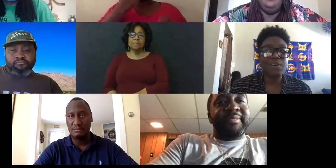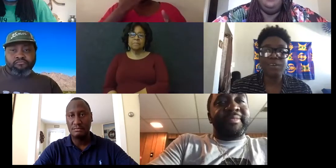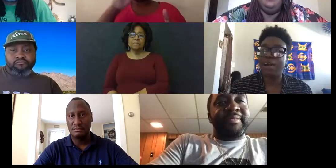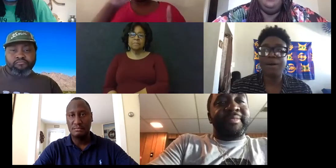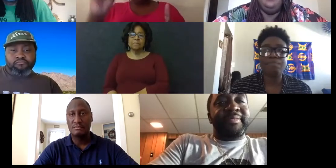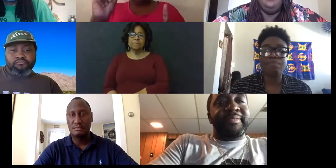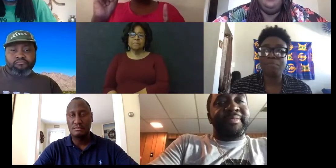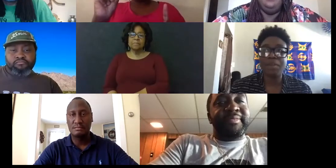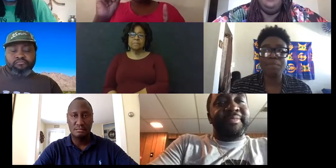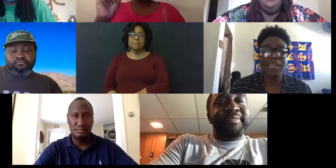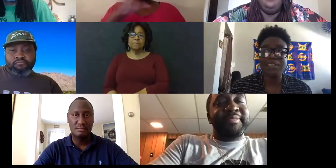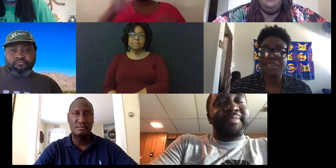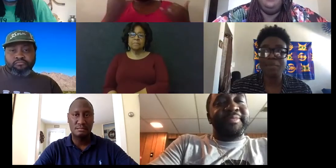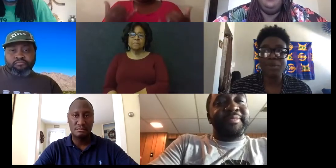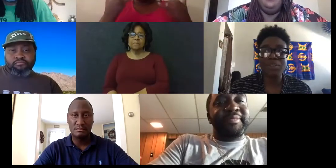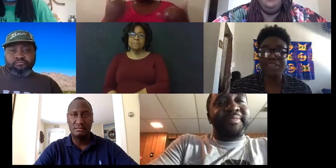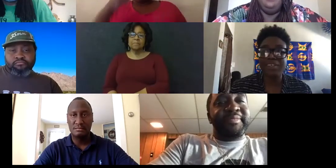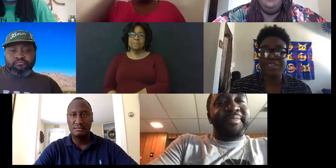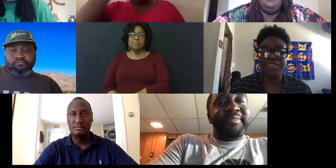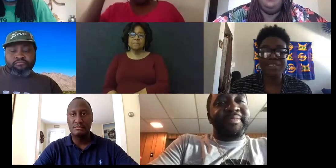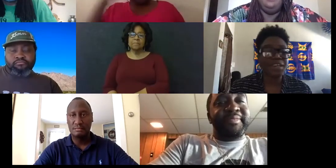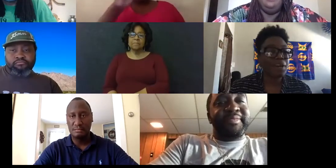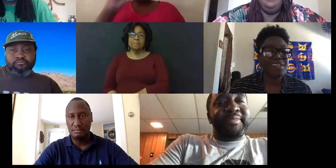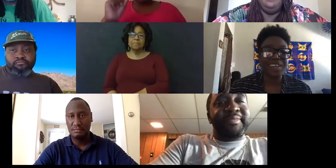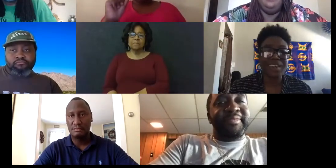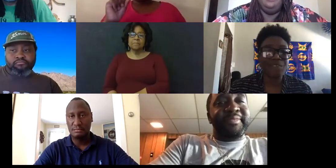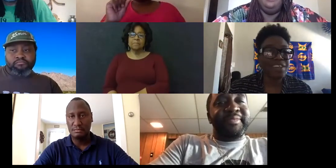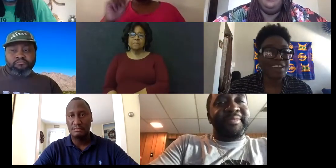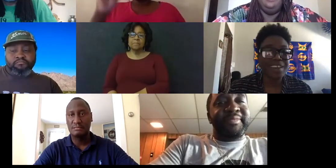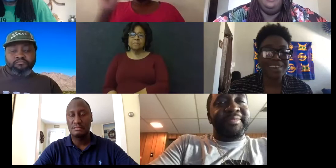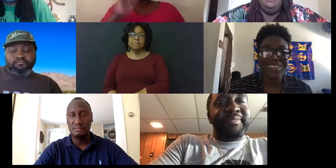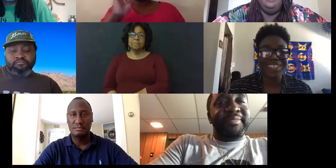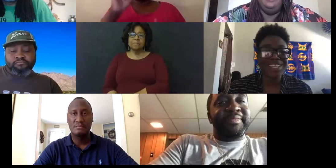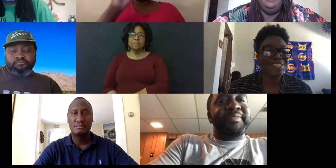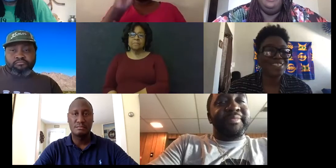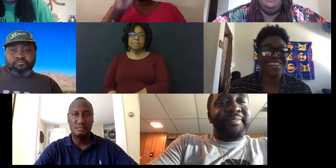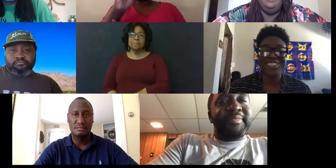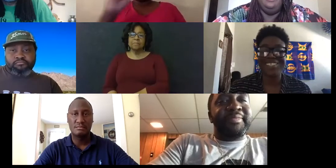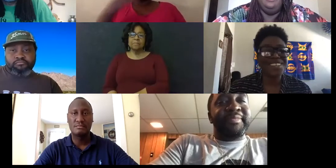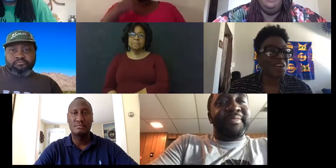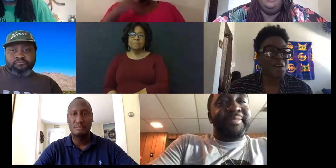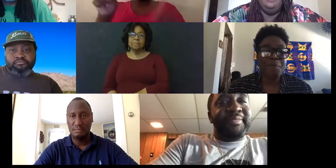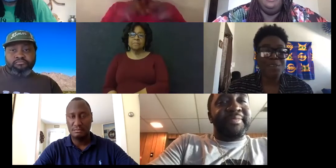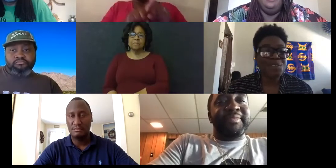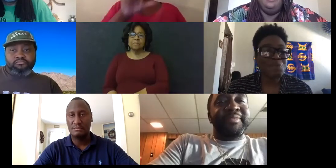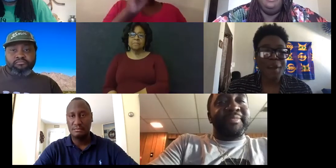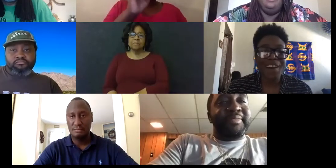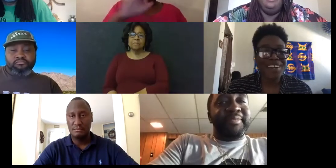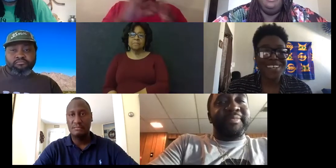now, being Black and disabled is, like Imani said, everything. Like Lester said, it's